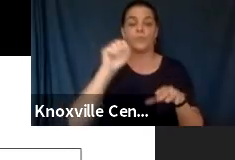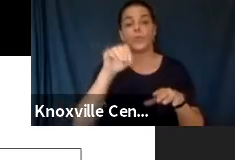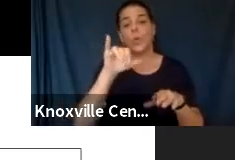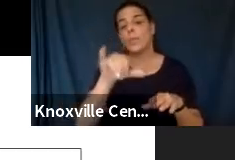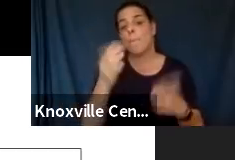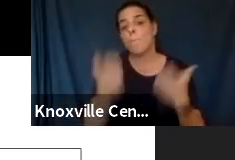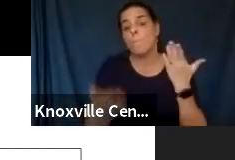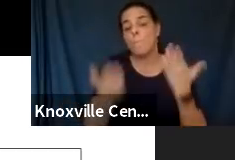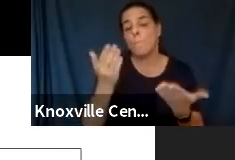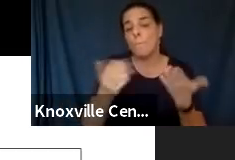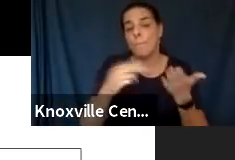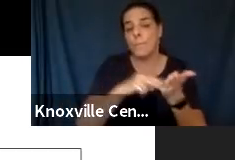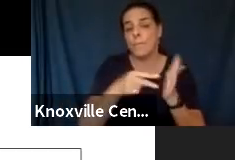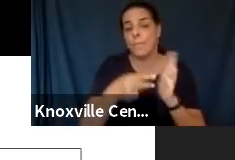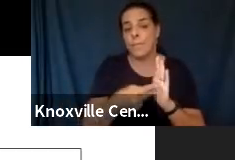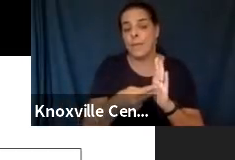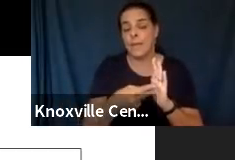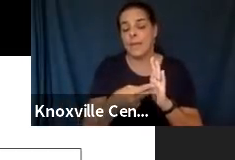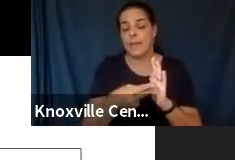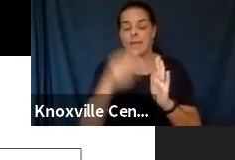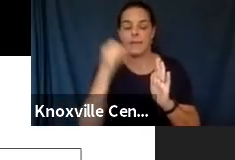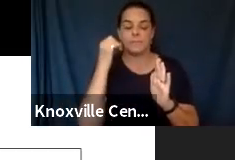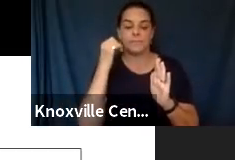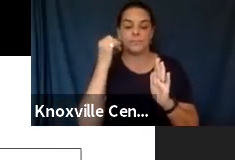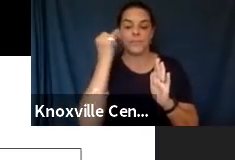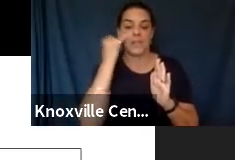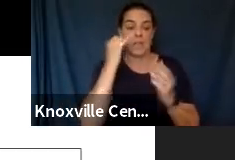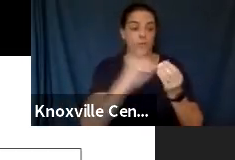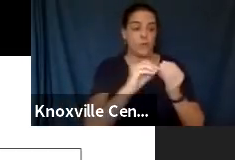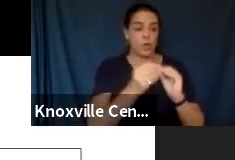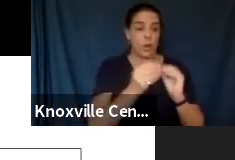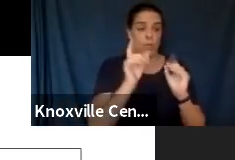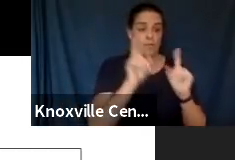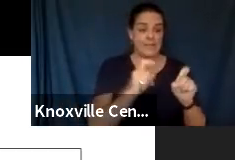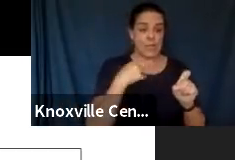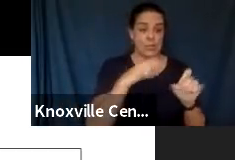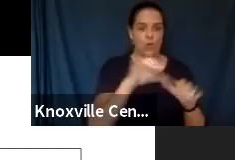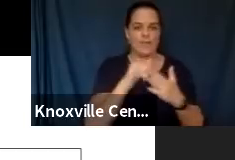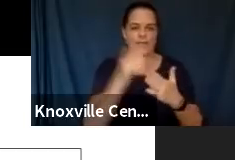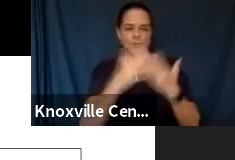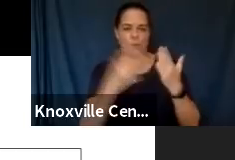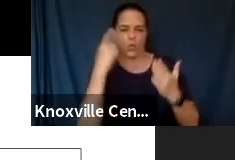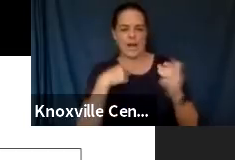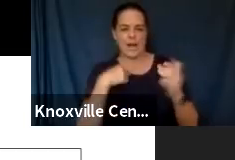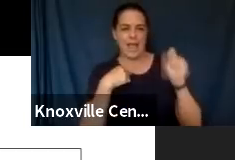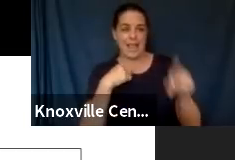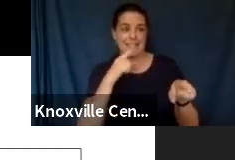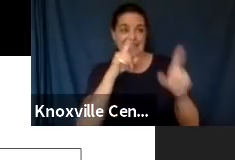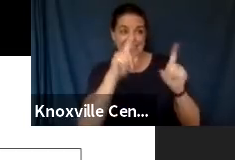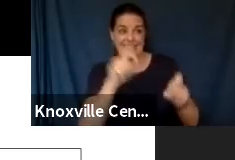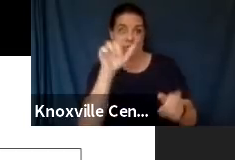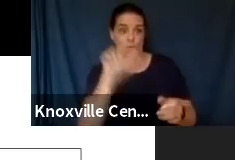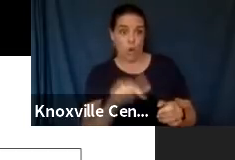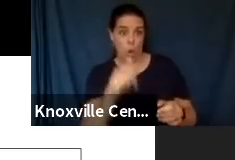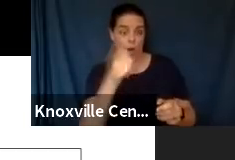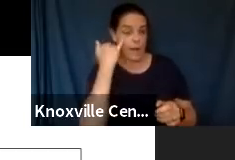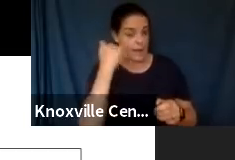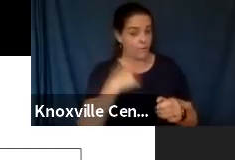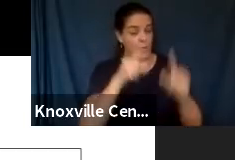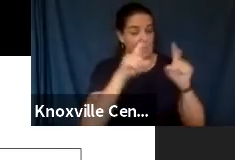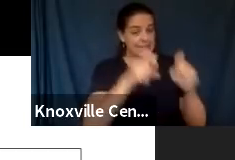that if the volume of testing we're doing, this is part of why I ask about is testing actually lower? I mean, if we are testing